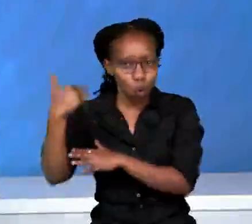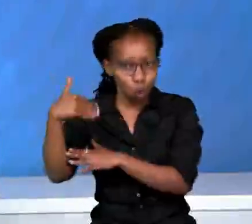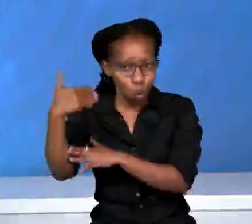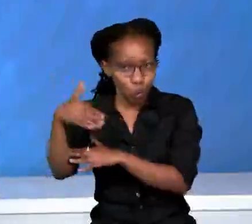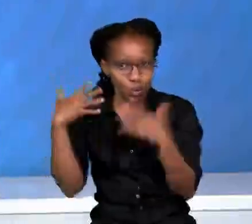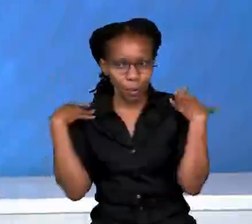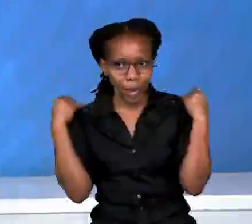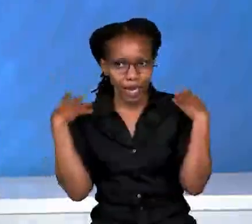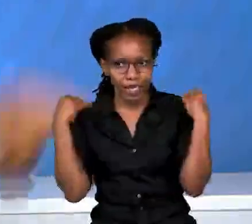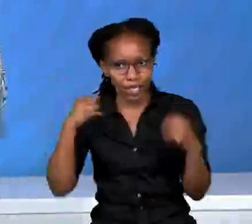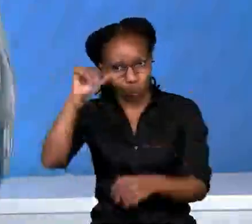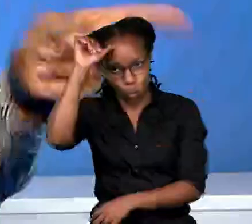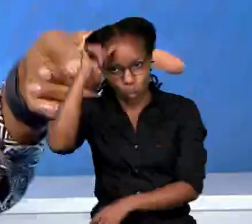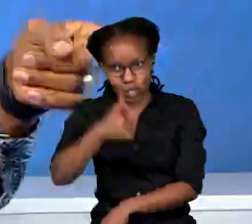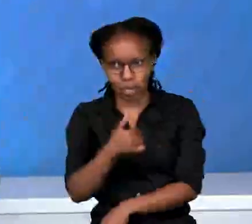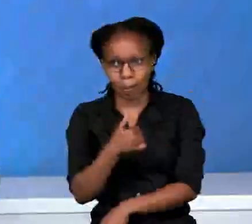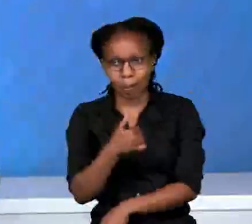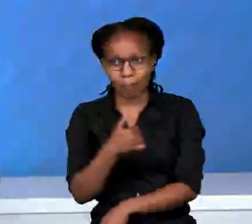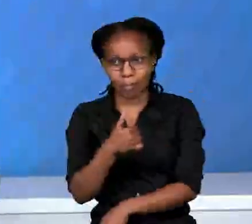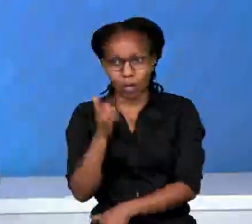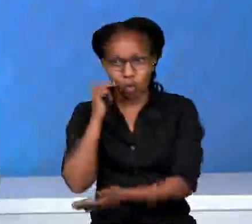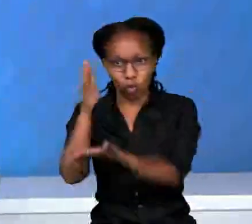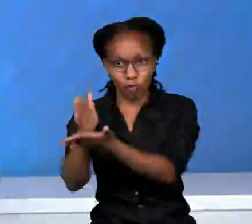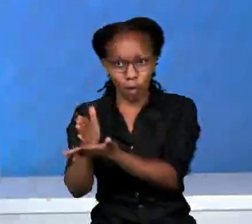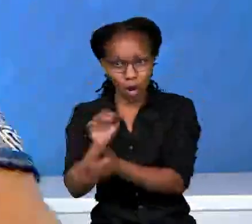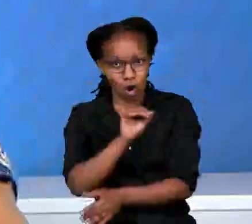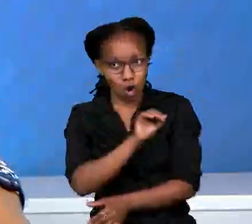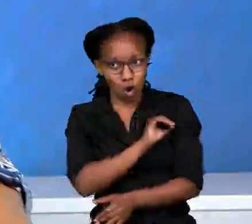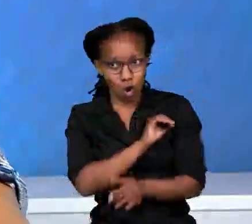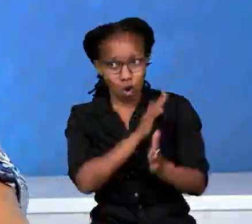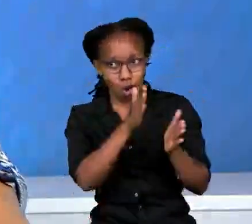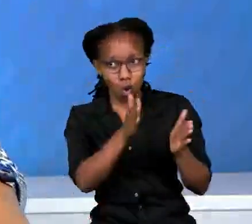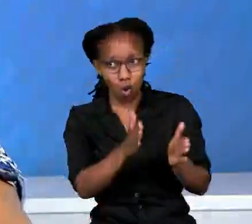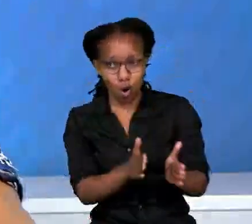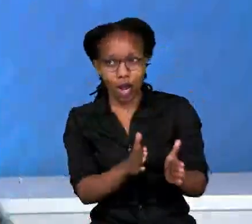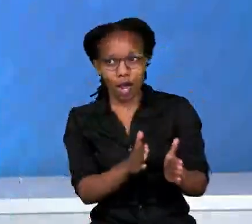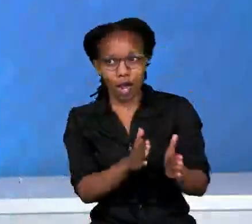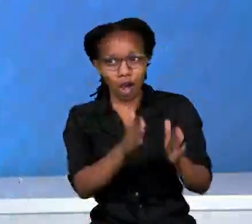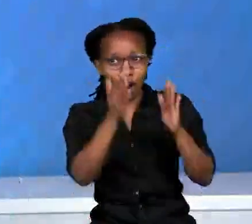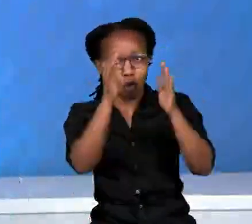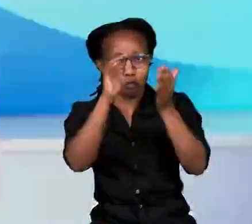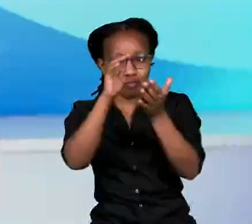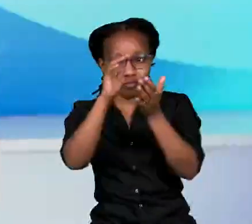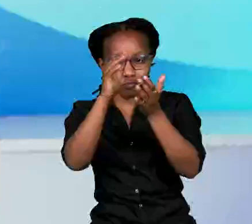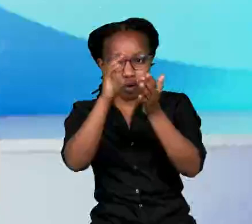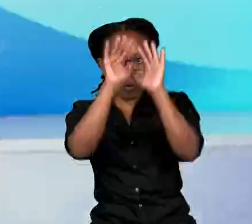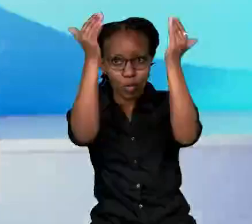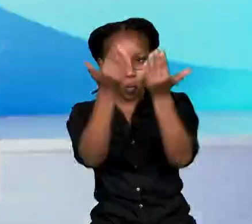the highest wisdom as proof that the owner of the universe is resident within the church. Thank you, Gabriel. Now, Bishop